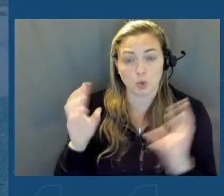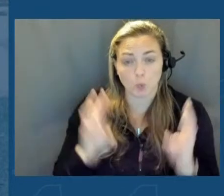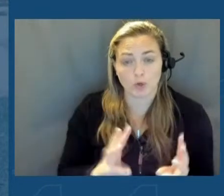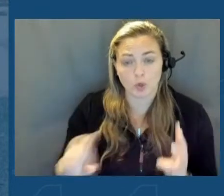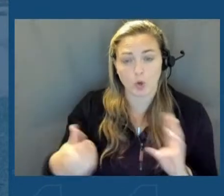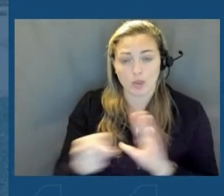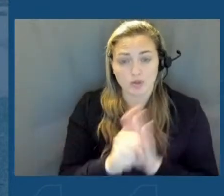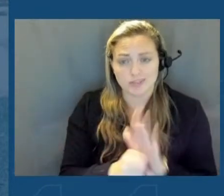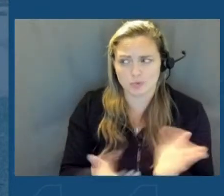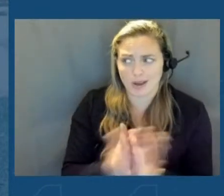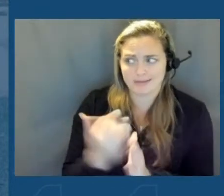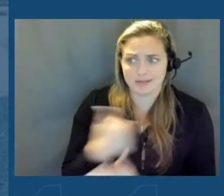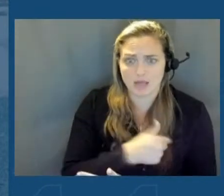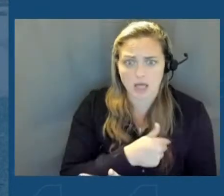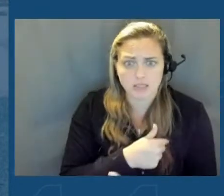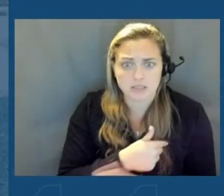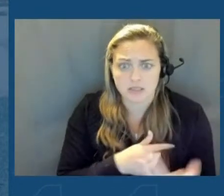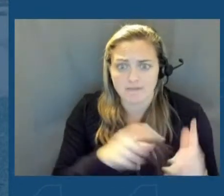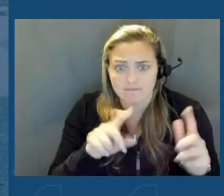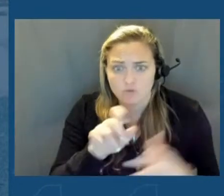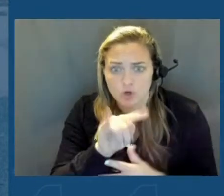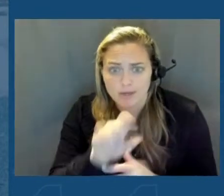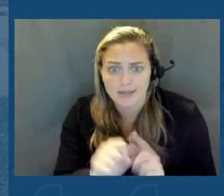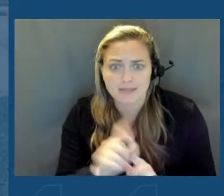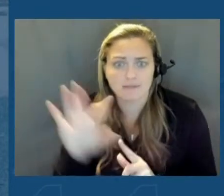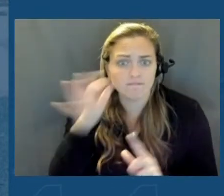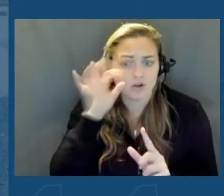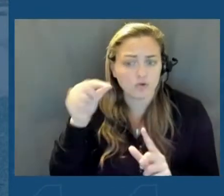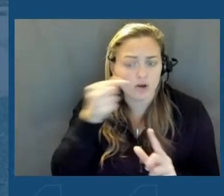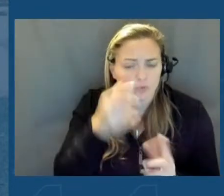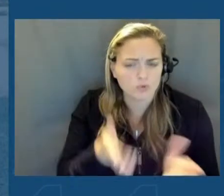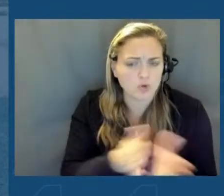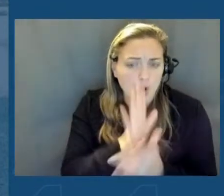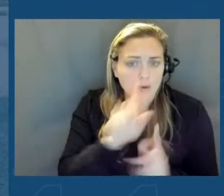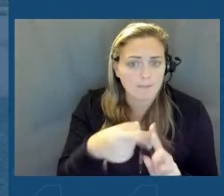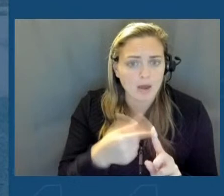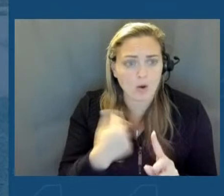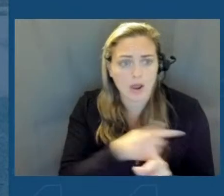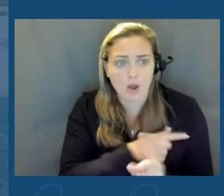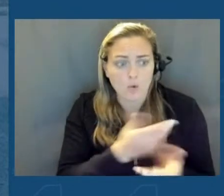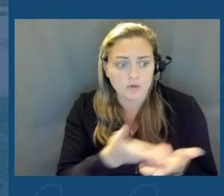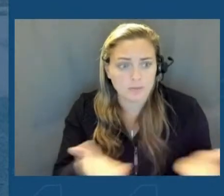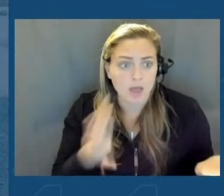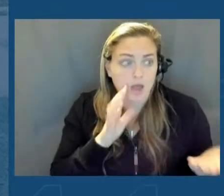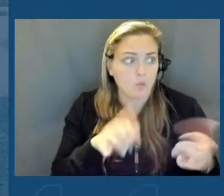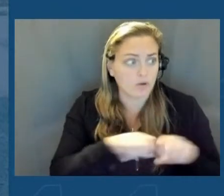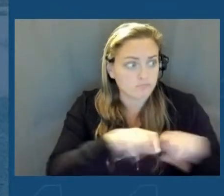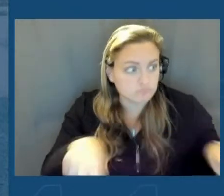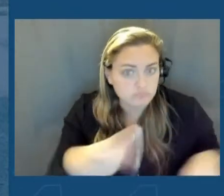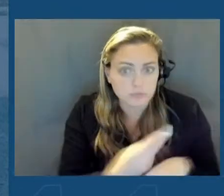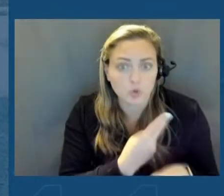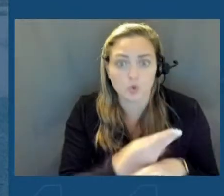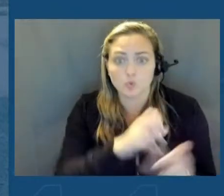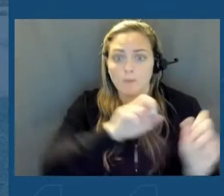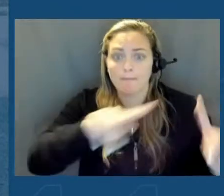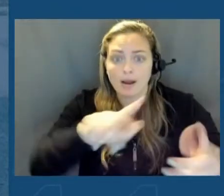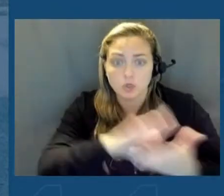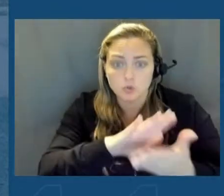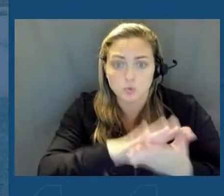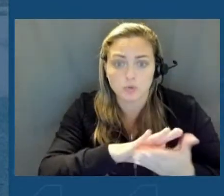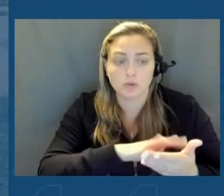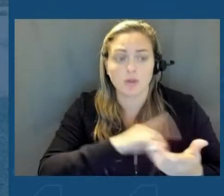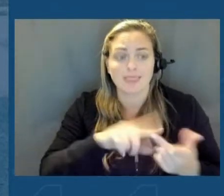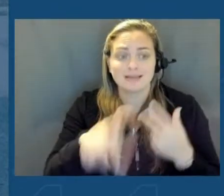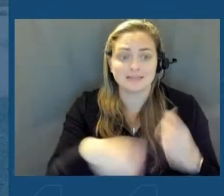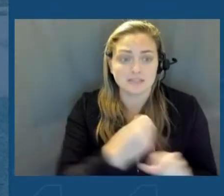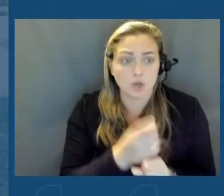were asking us. Federal government was talking to us about our supply. We have used it. We've gotten it out. We were able to get kids back to school. This year, we're